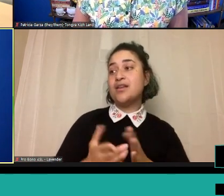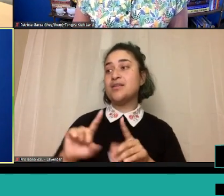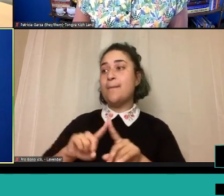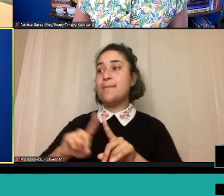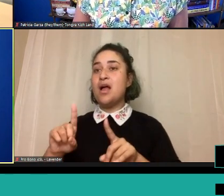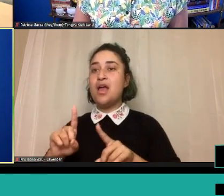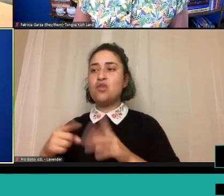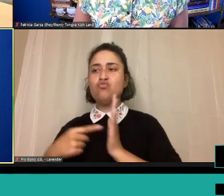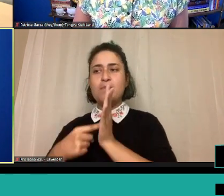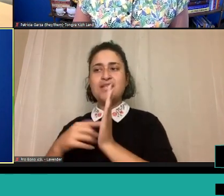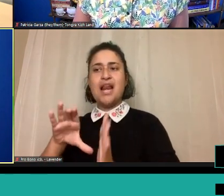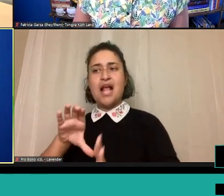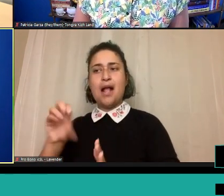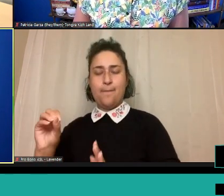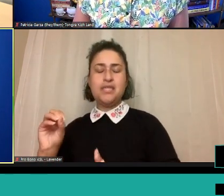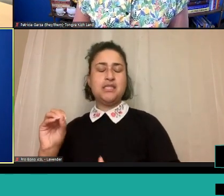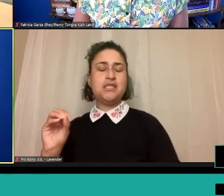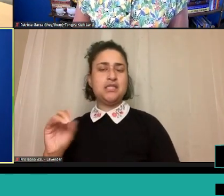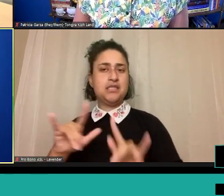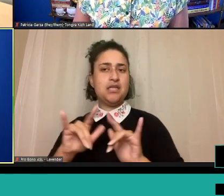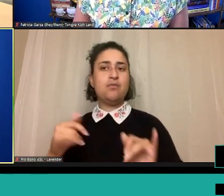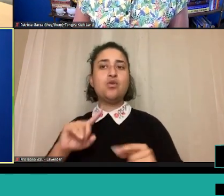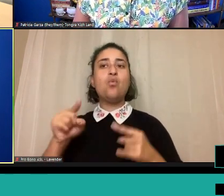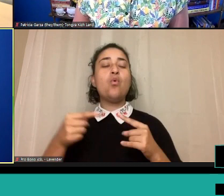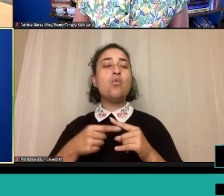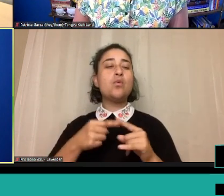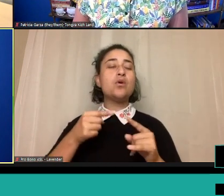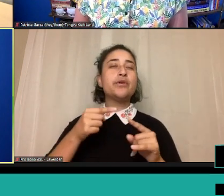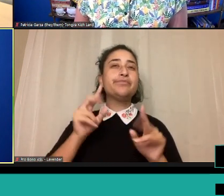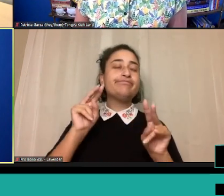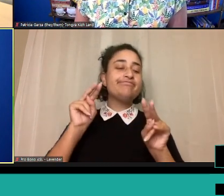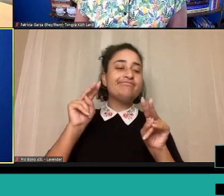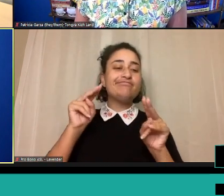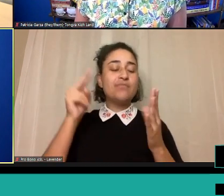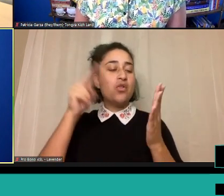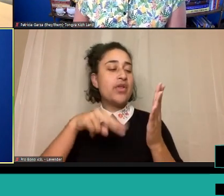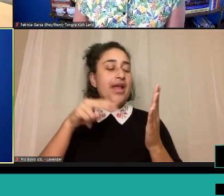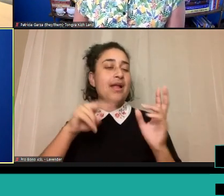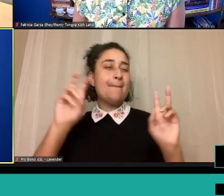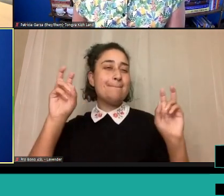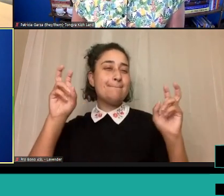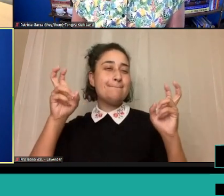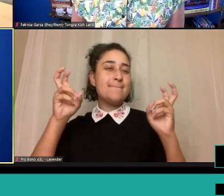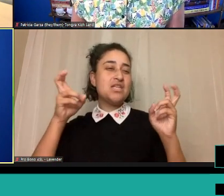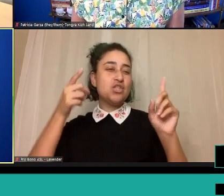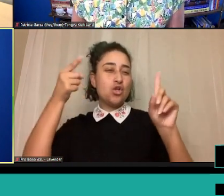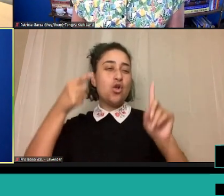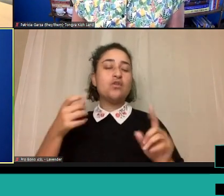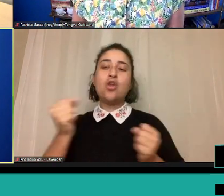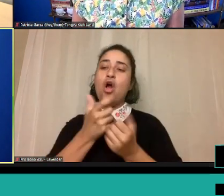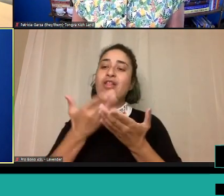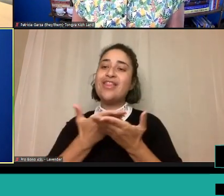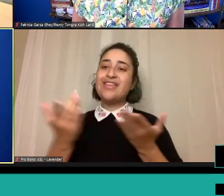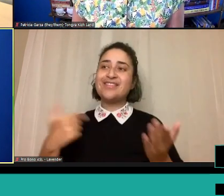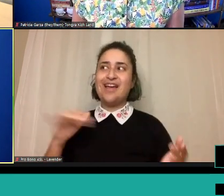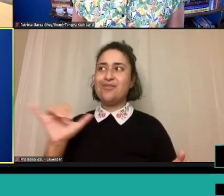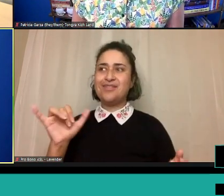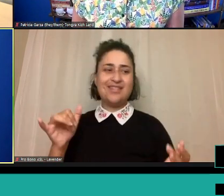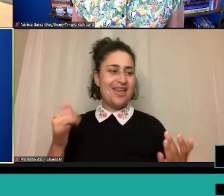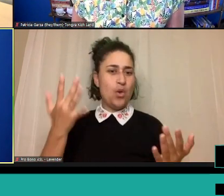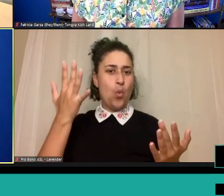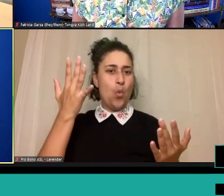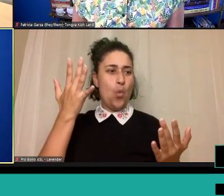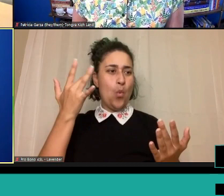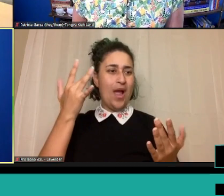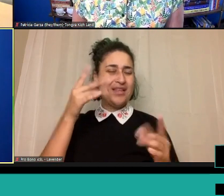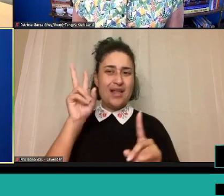And so when we were looking at mission statements and all those things, I was like, how does that apply to us? And